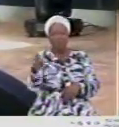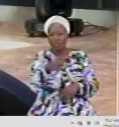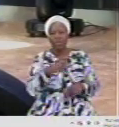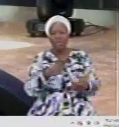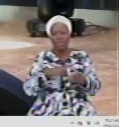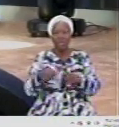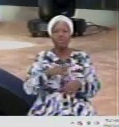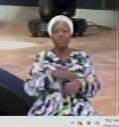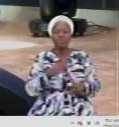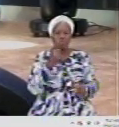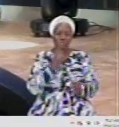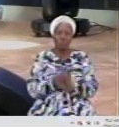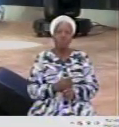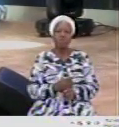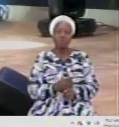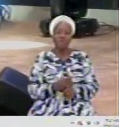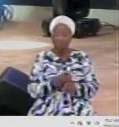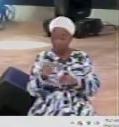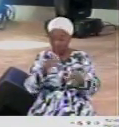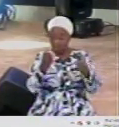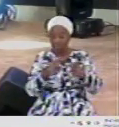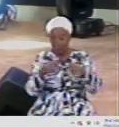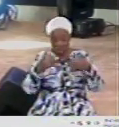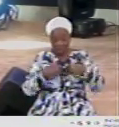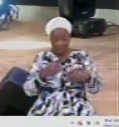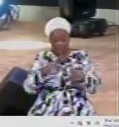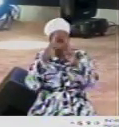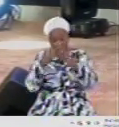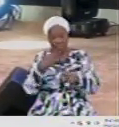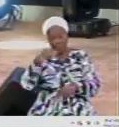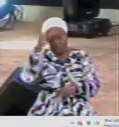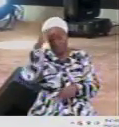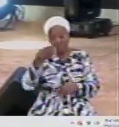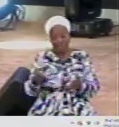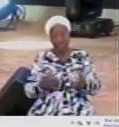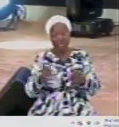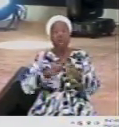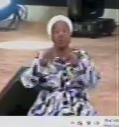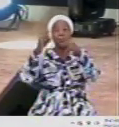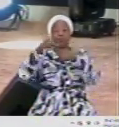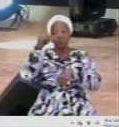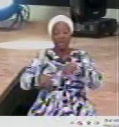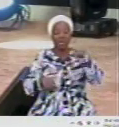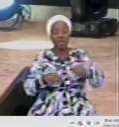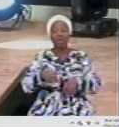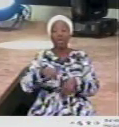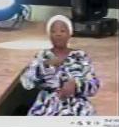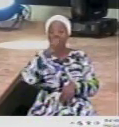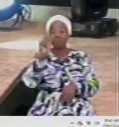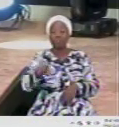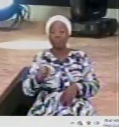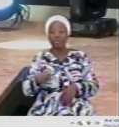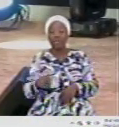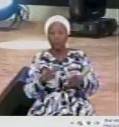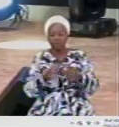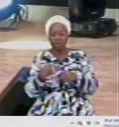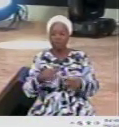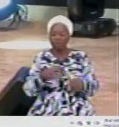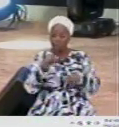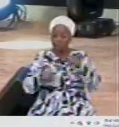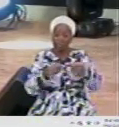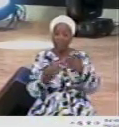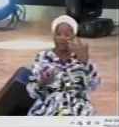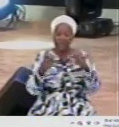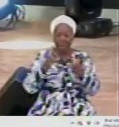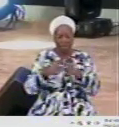rather have the respect of men here and go to hell? or lose the respect of men